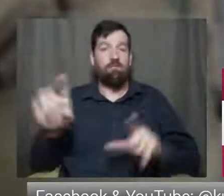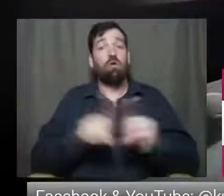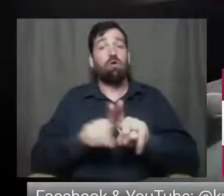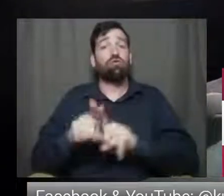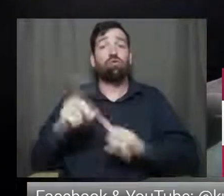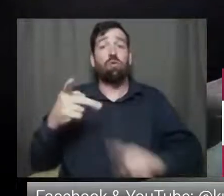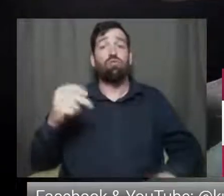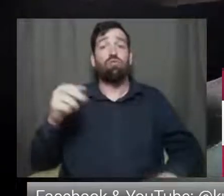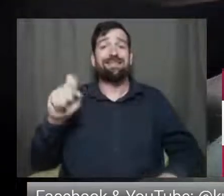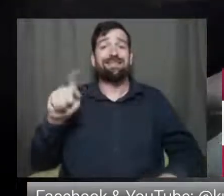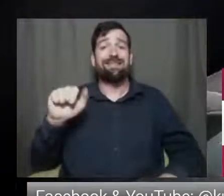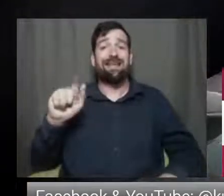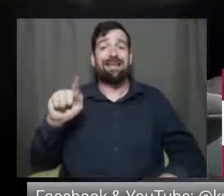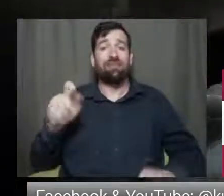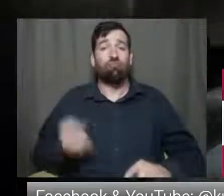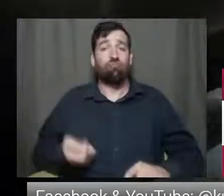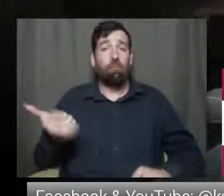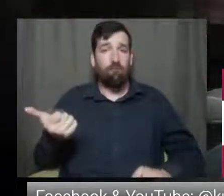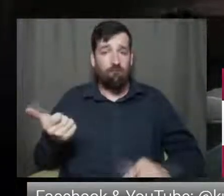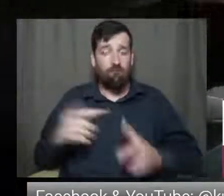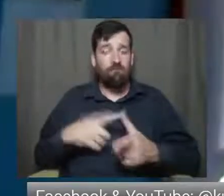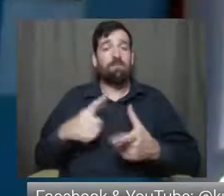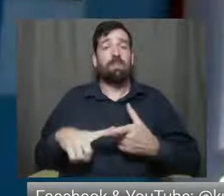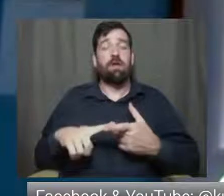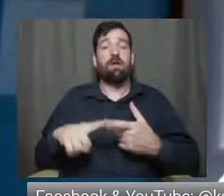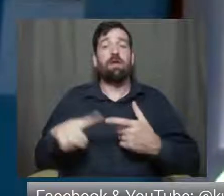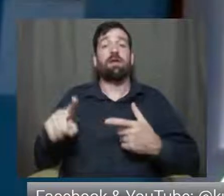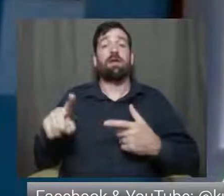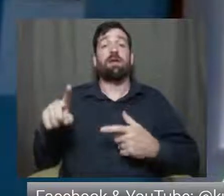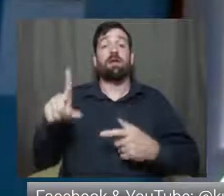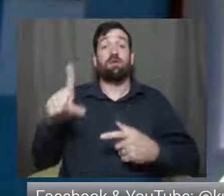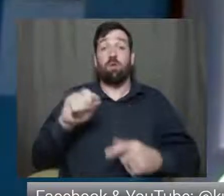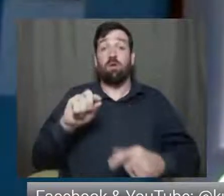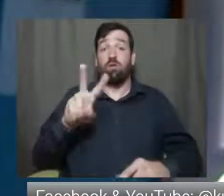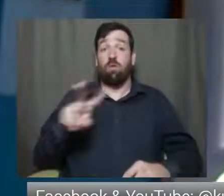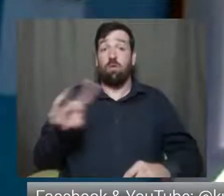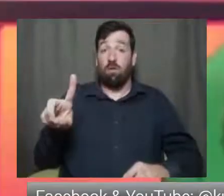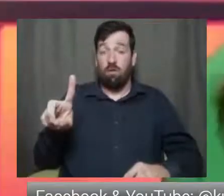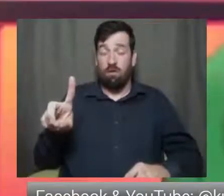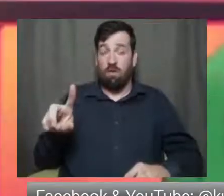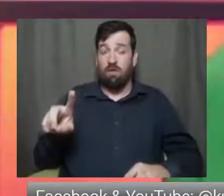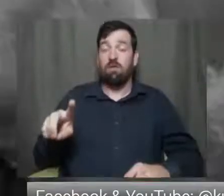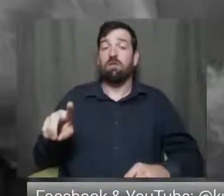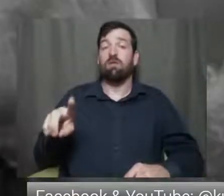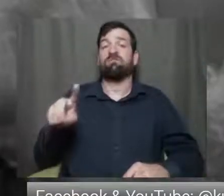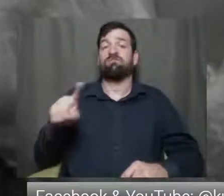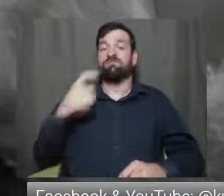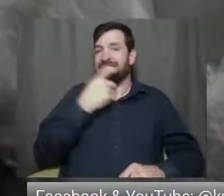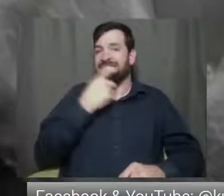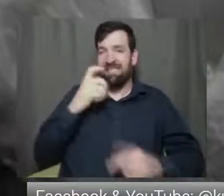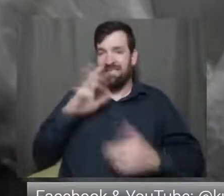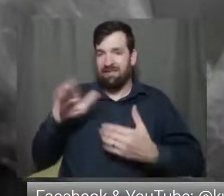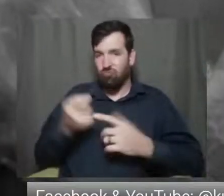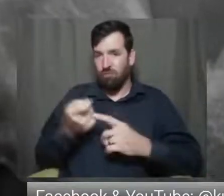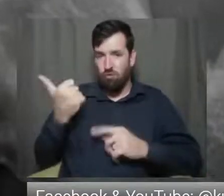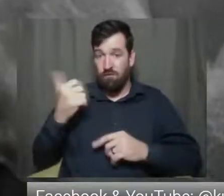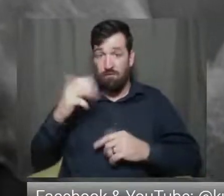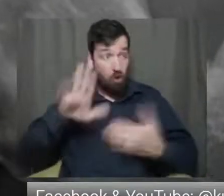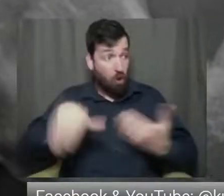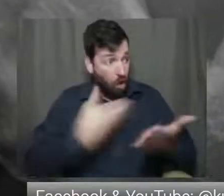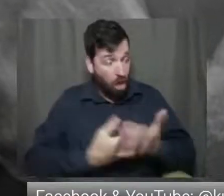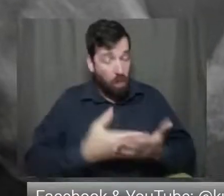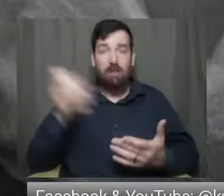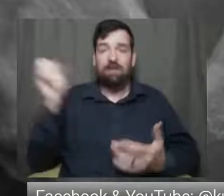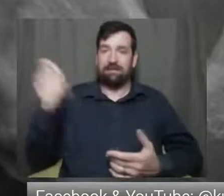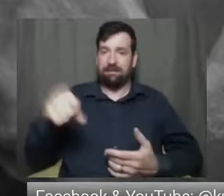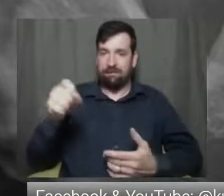days later, and then in 2021... And then I had my teeth removed. All of them? Yeah. Yes, you heard that correctly.